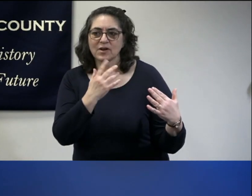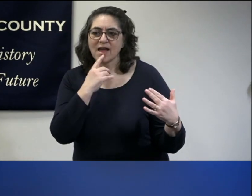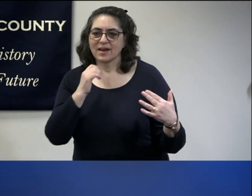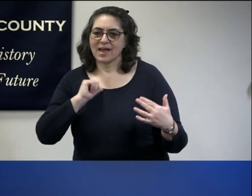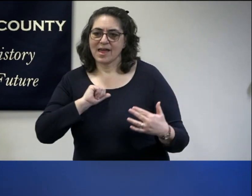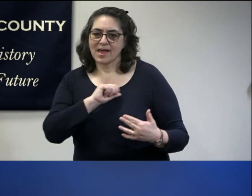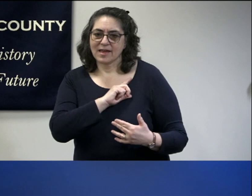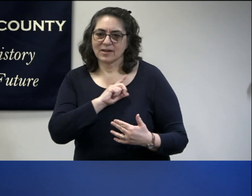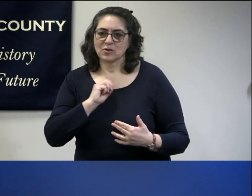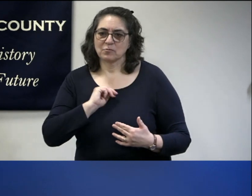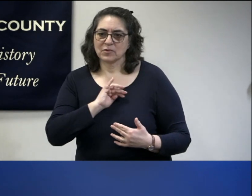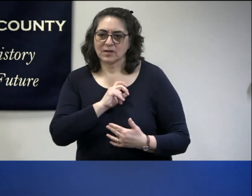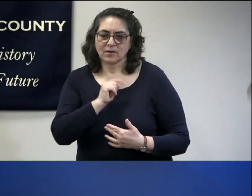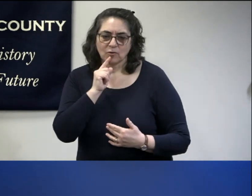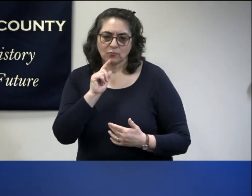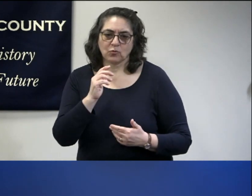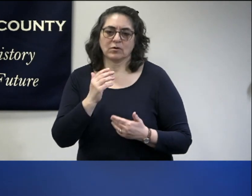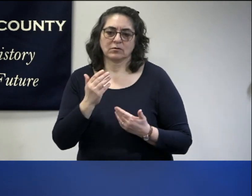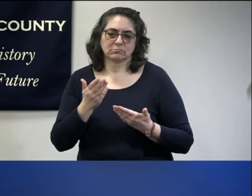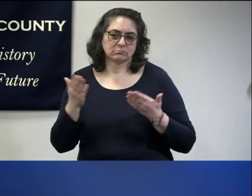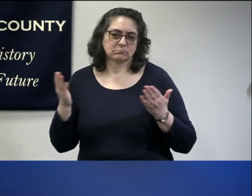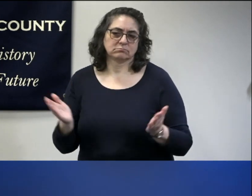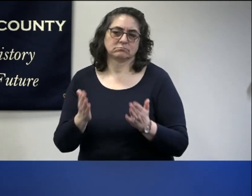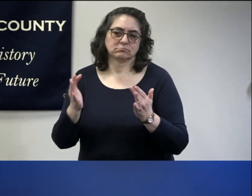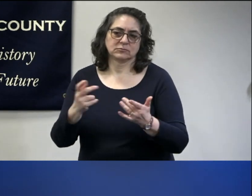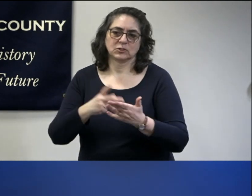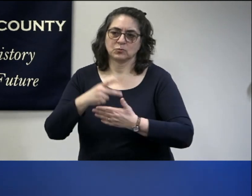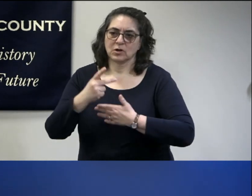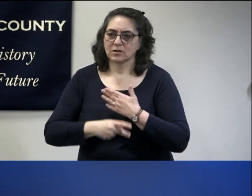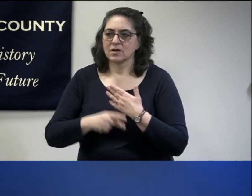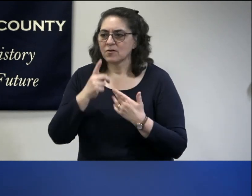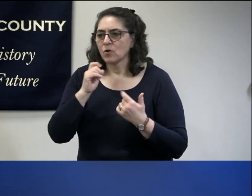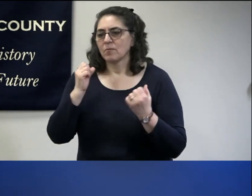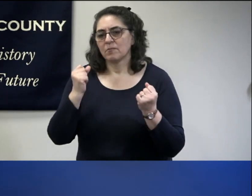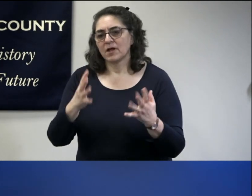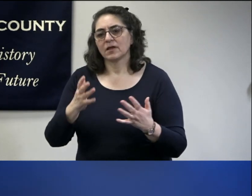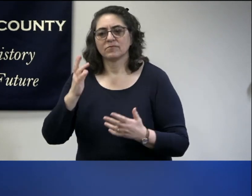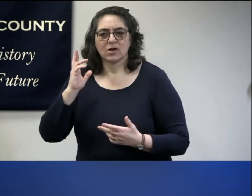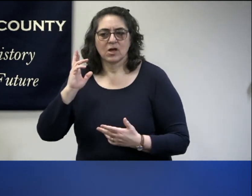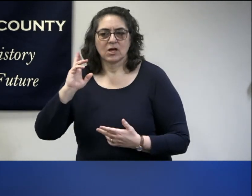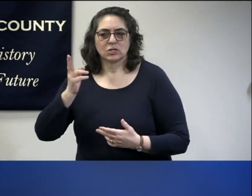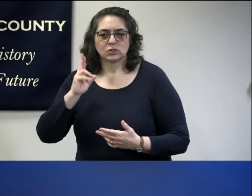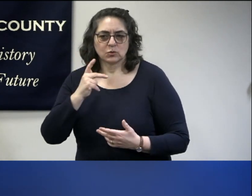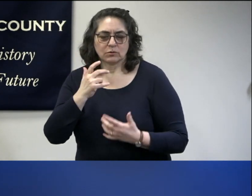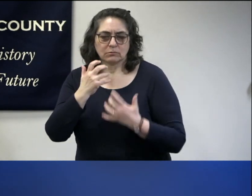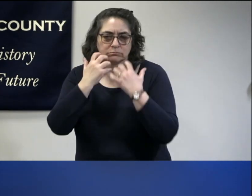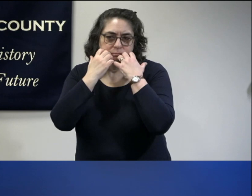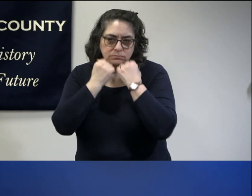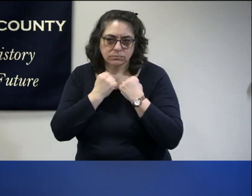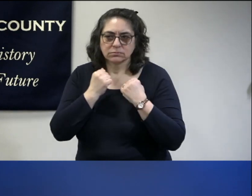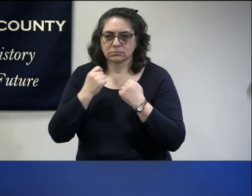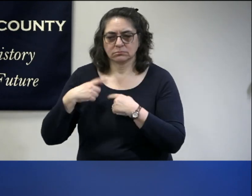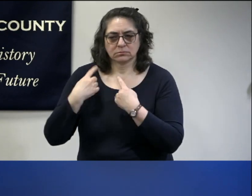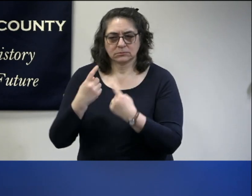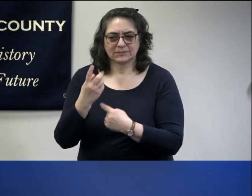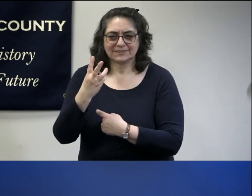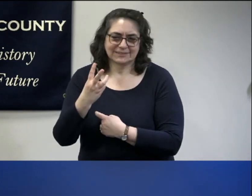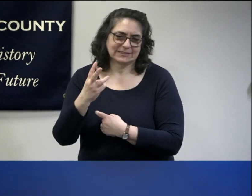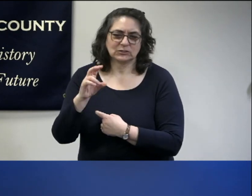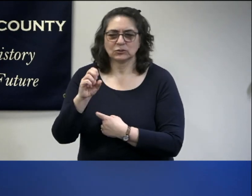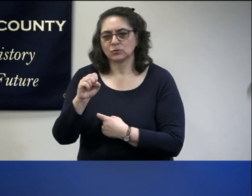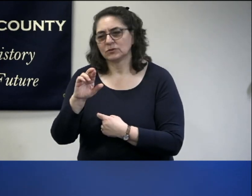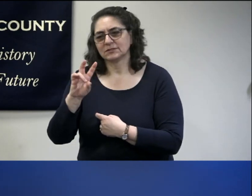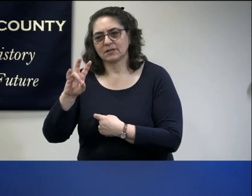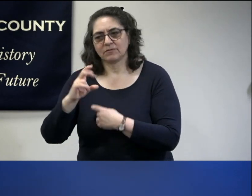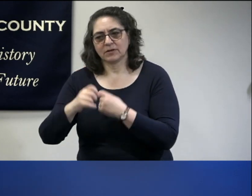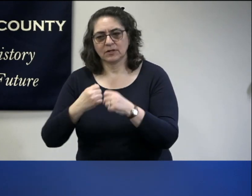for moving this project forward in many of our historic preservation initiatives over the last 6-7 years. And just